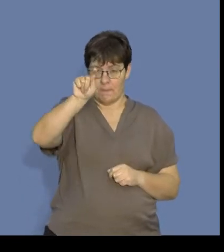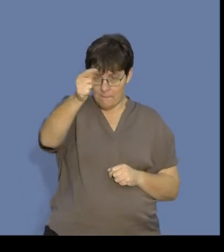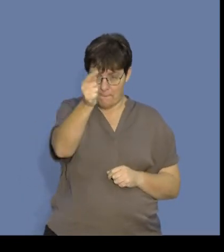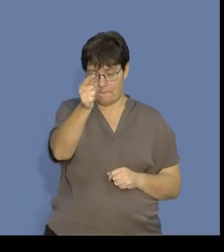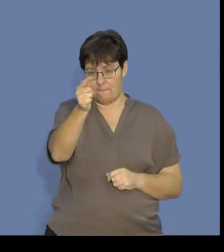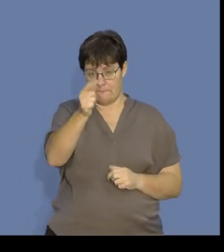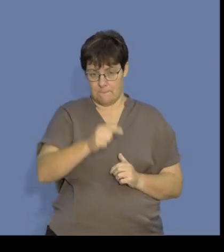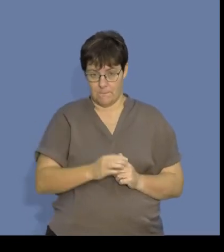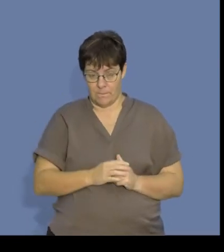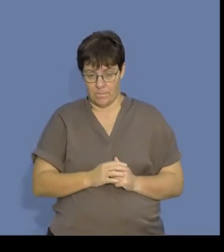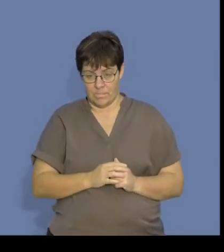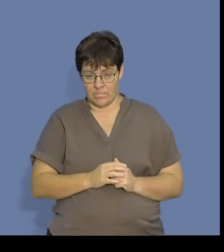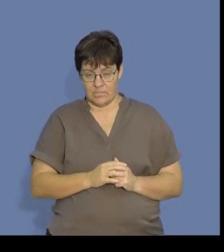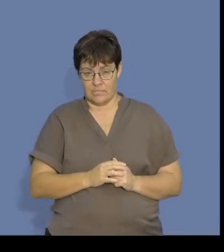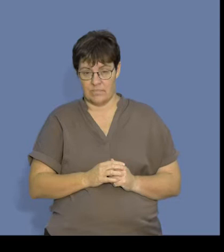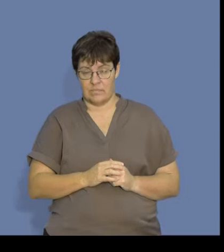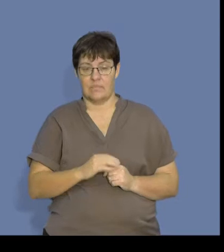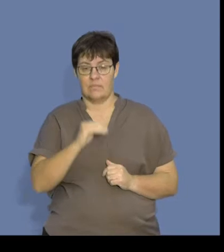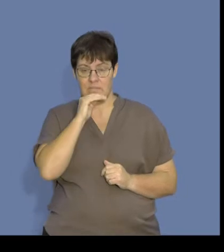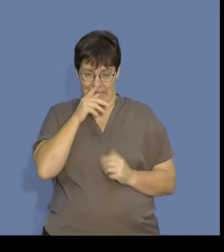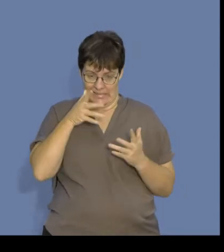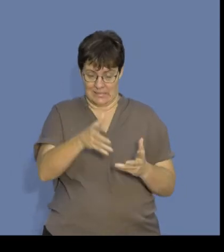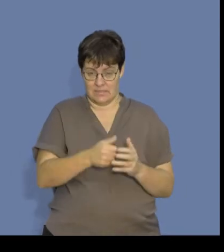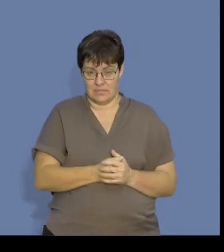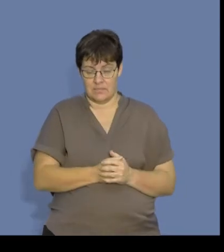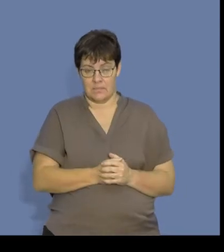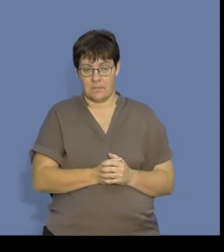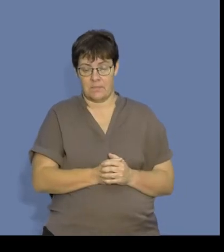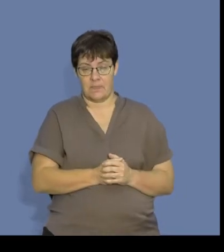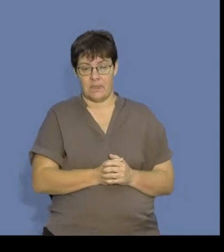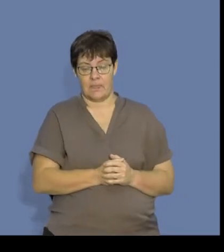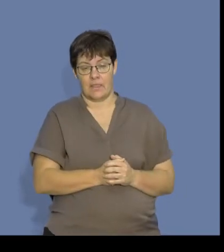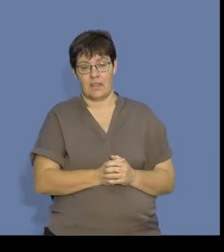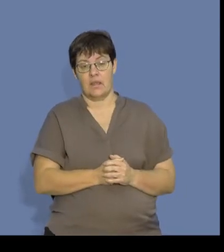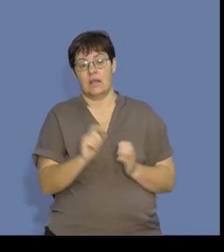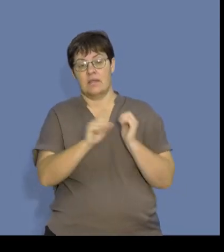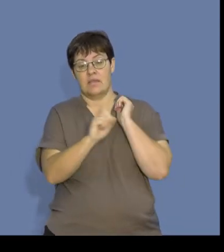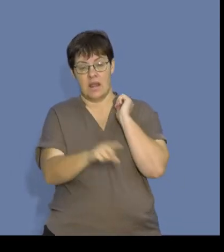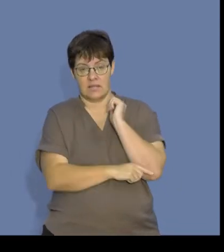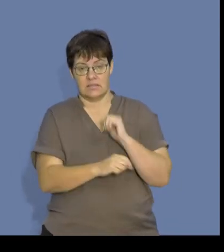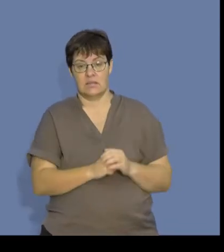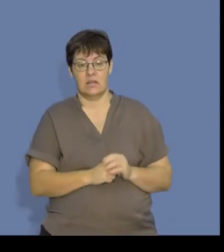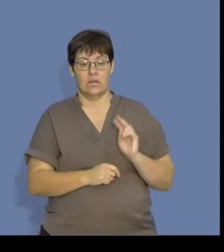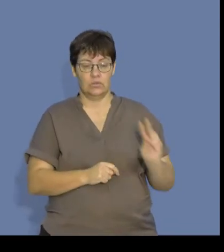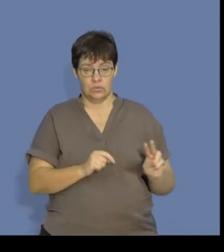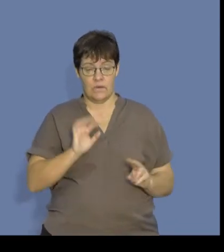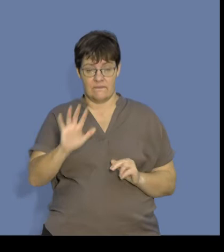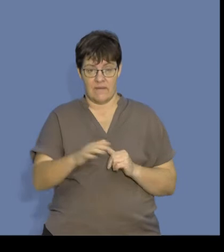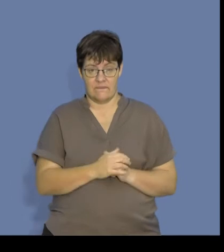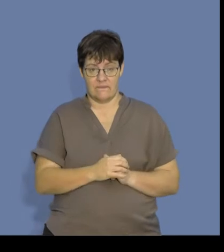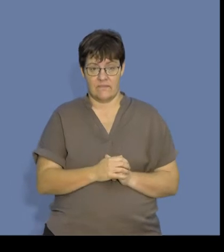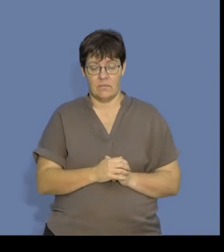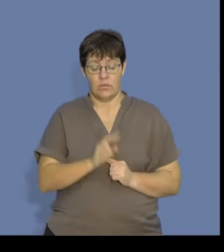3 units upwards, right? Also, it will be 3 units from the origin. And then the last one is 2 and